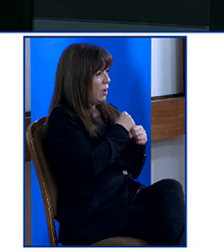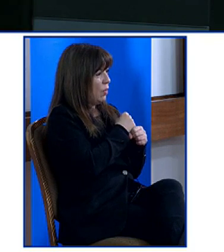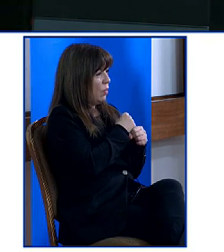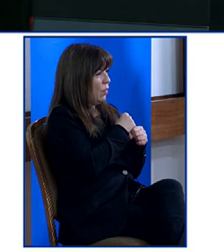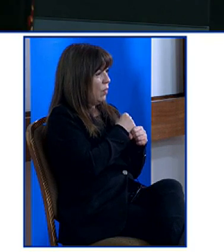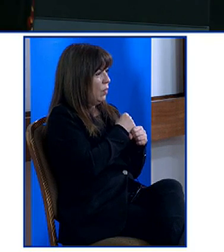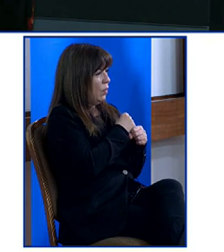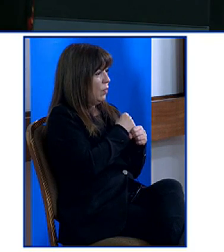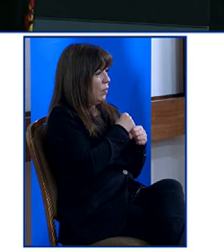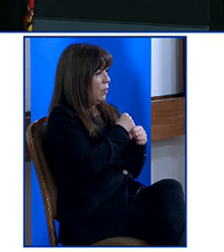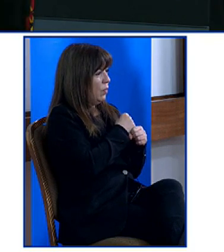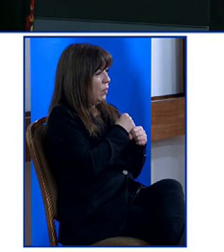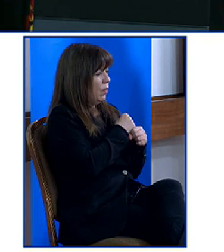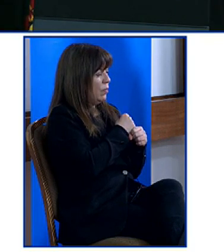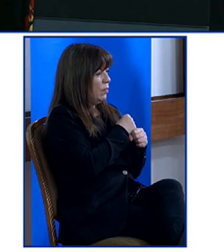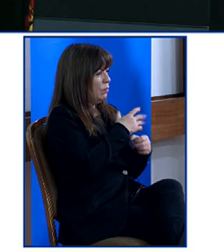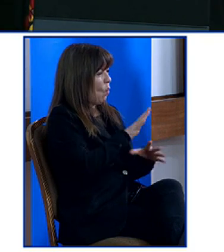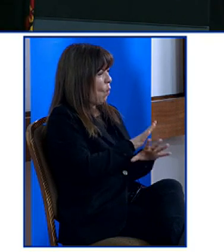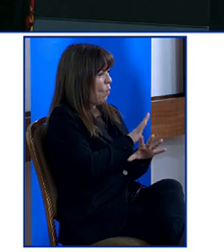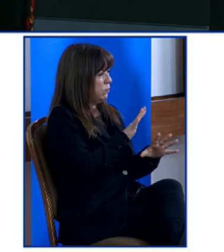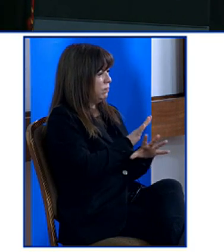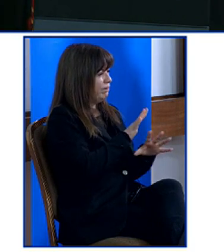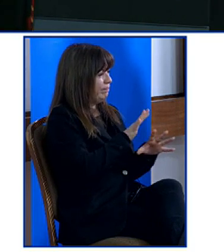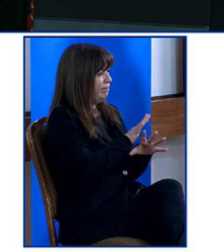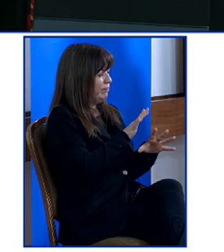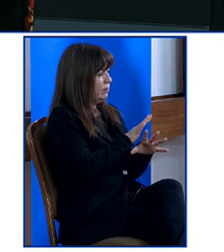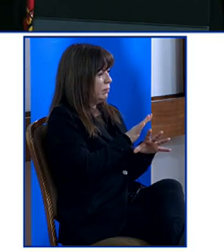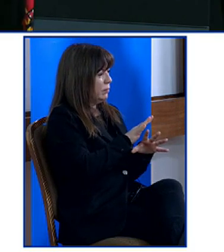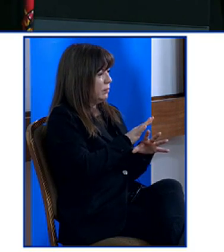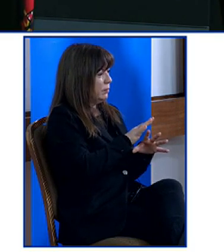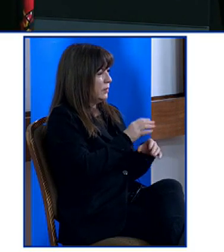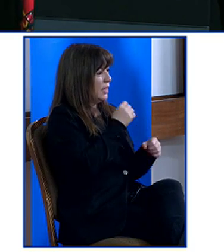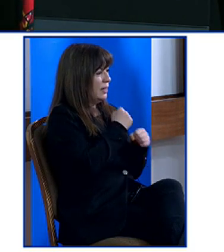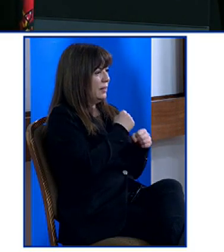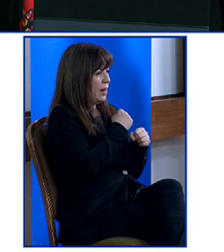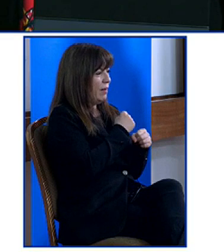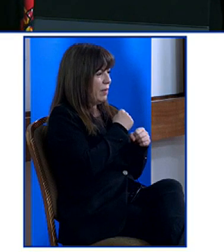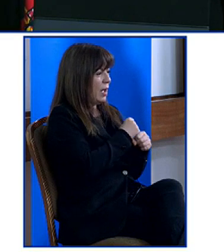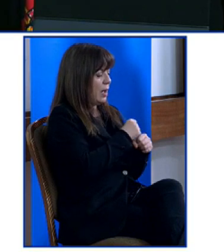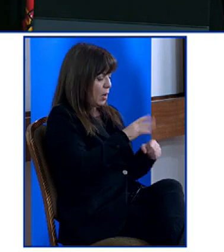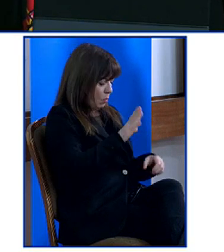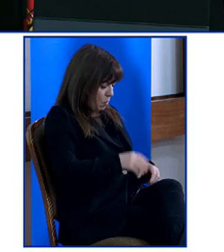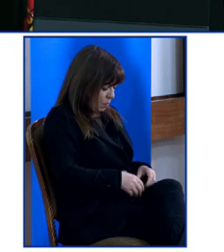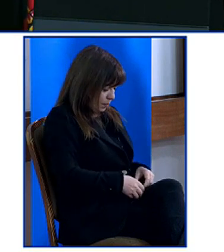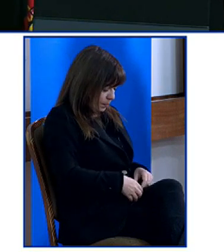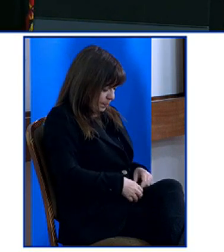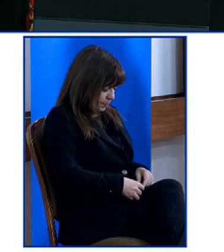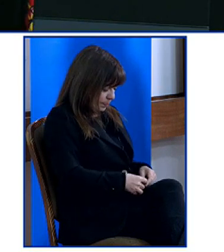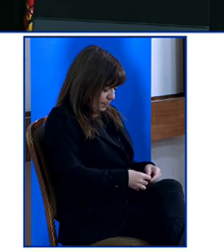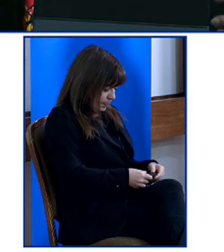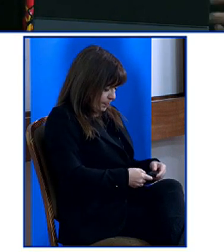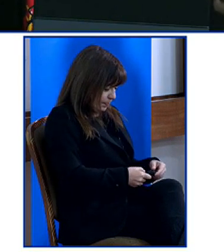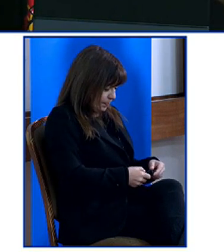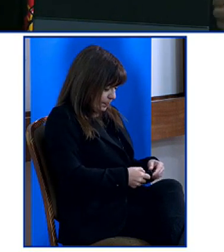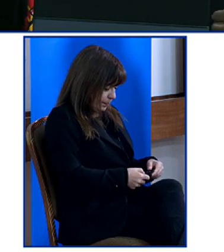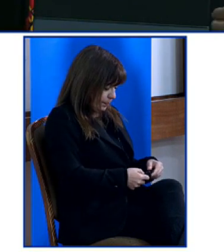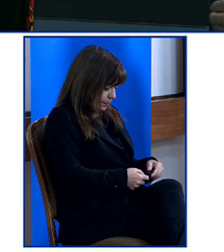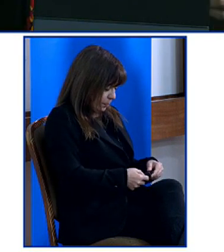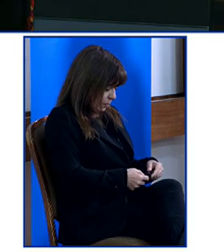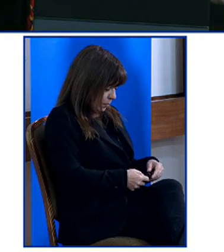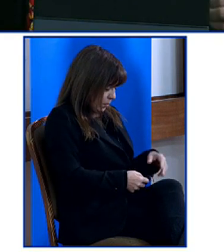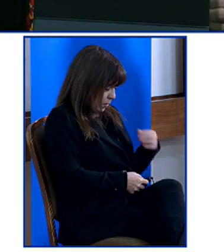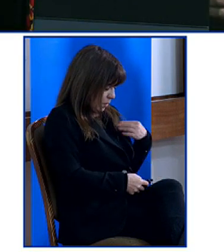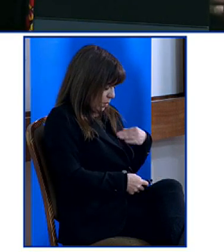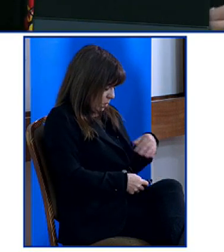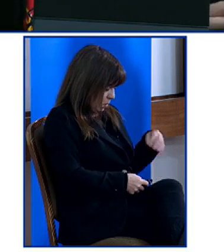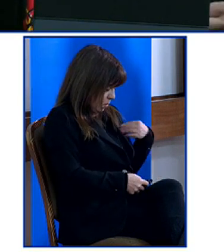2022, we worked with over 1,000 startup companies looking to deliver potentially